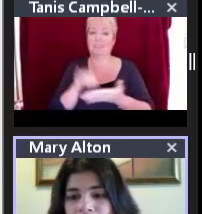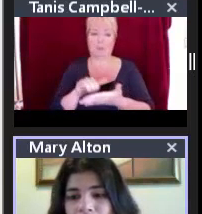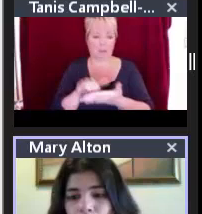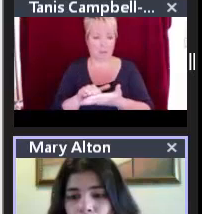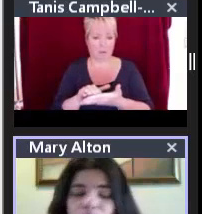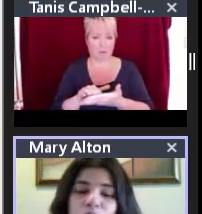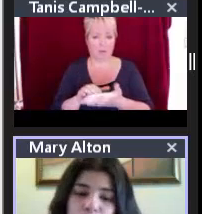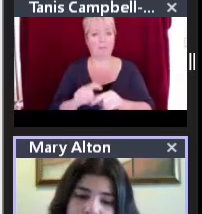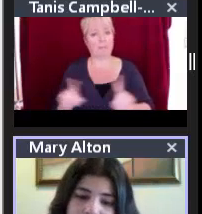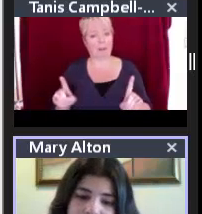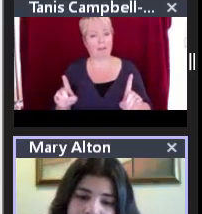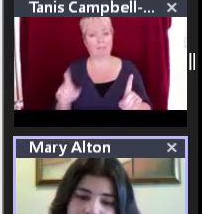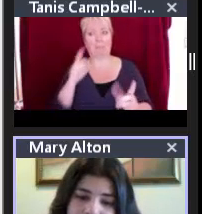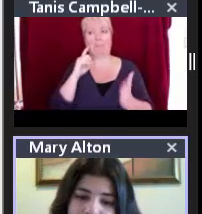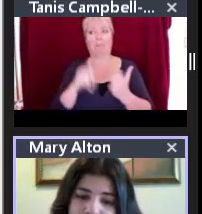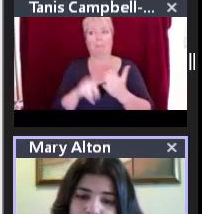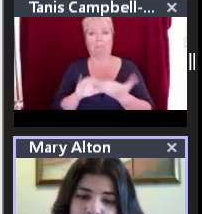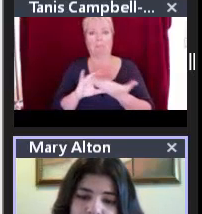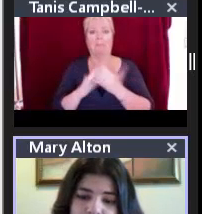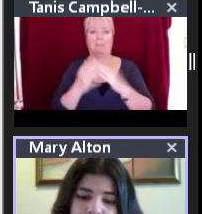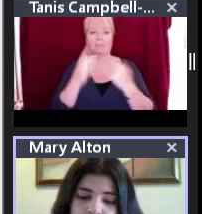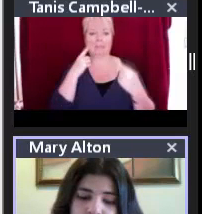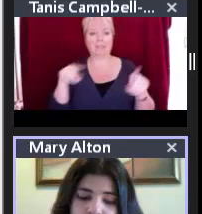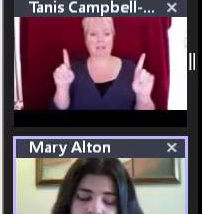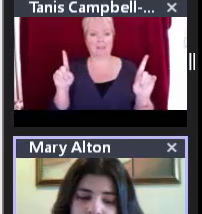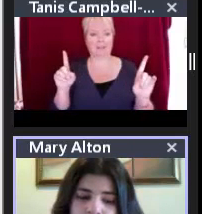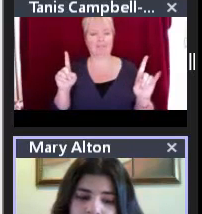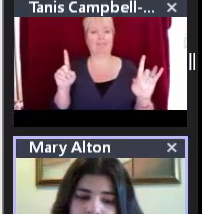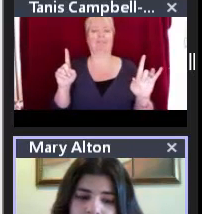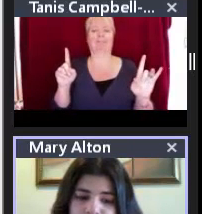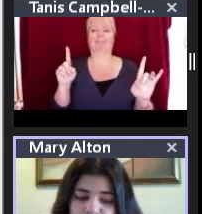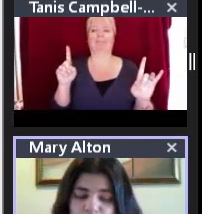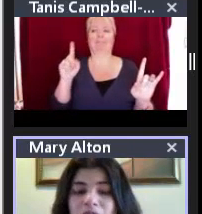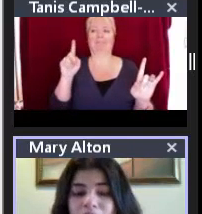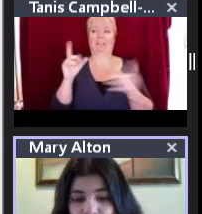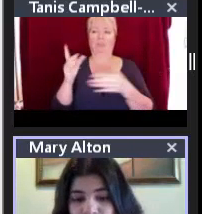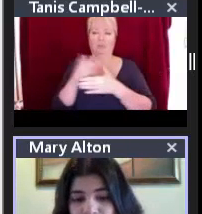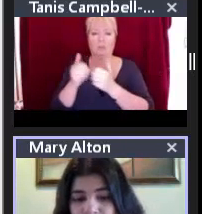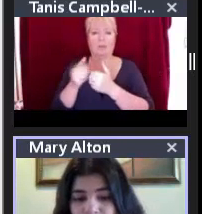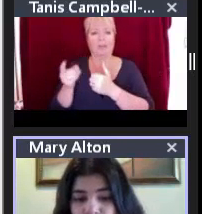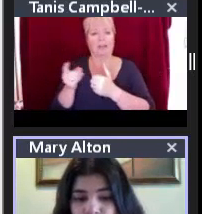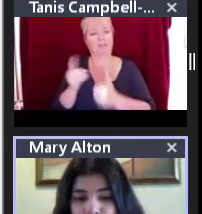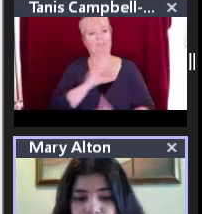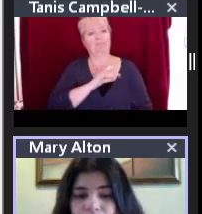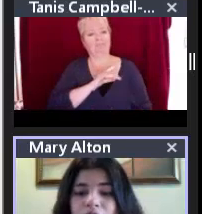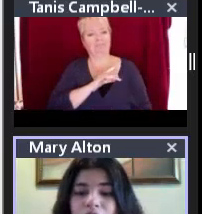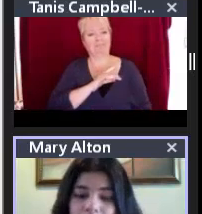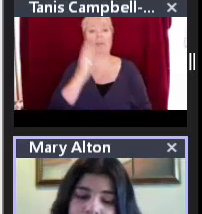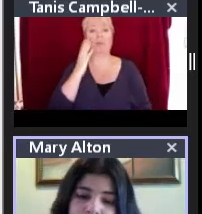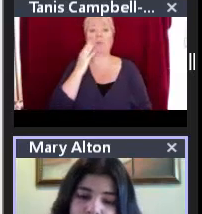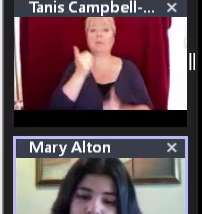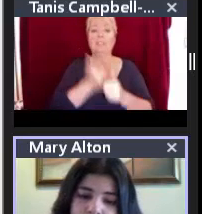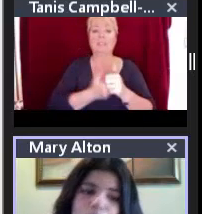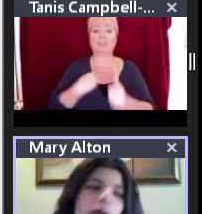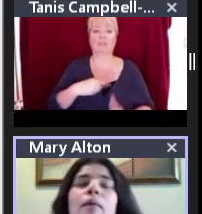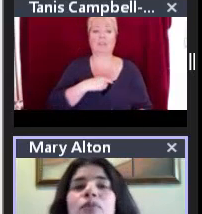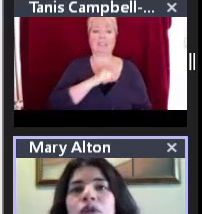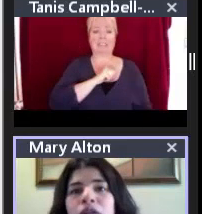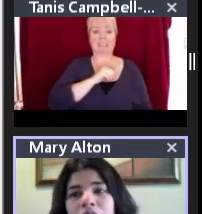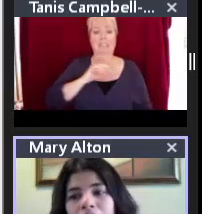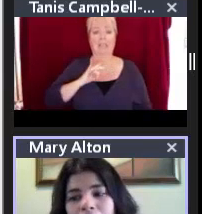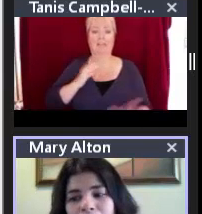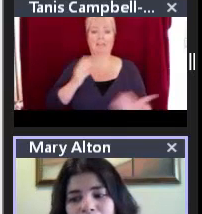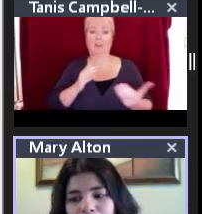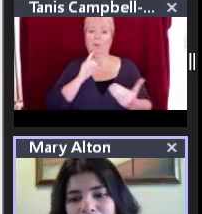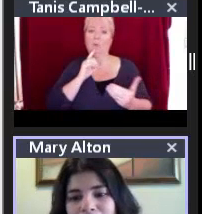really wonderful for us, I think, as staff members to have so many extraordinary individuals coming into our